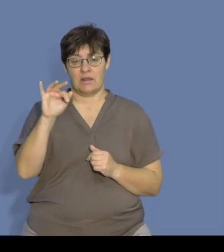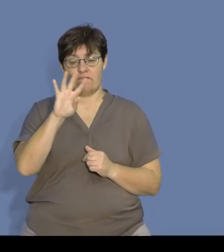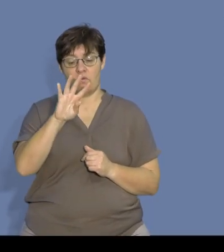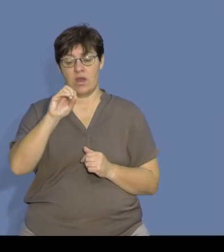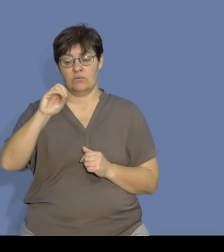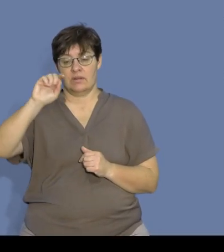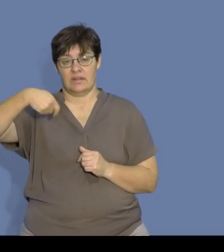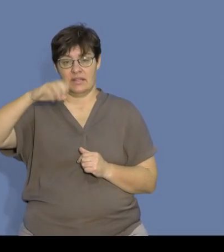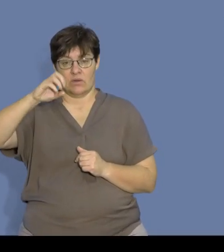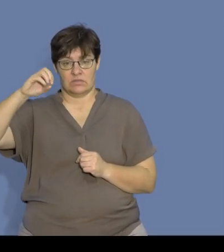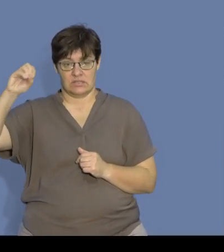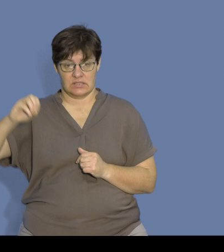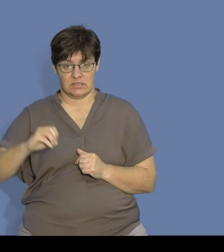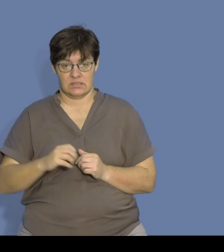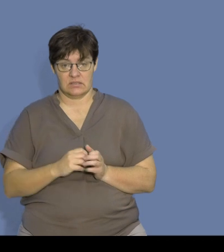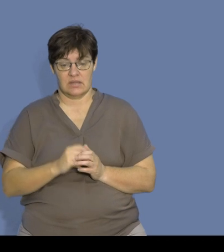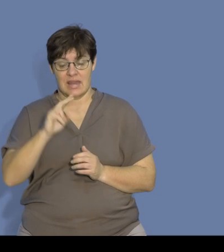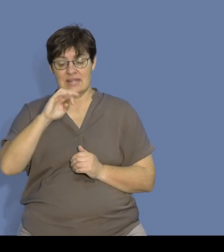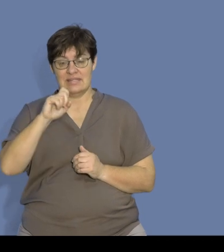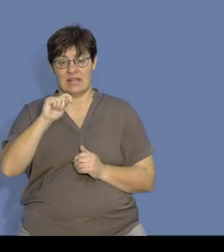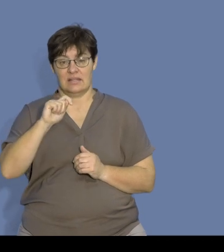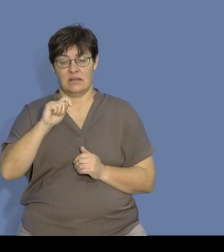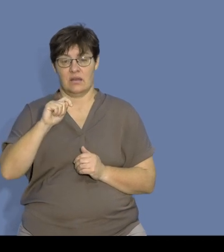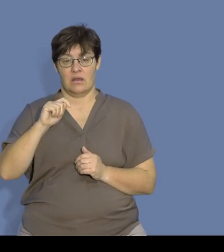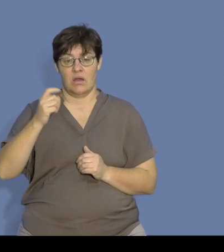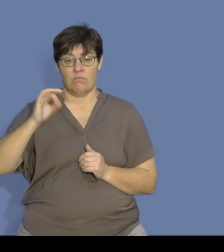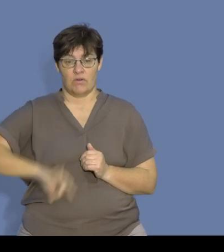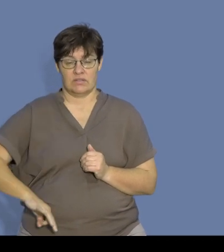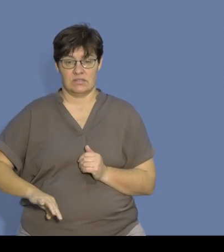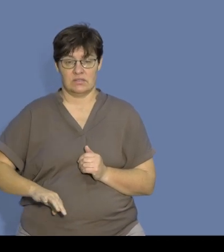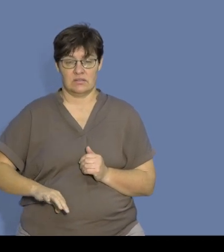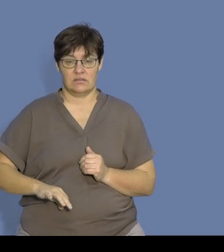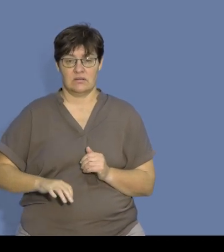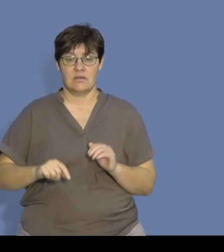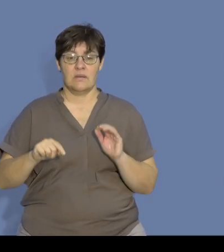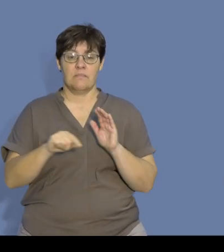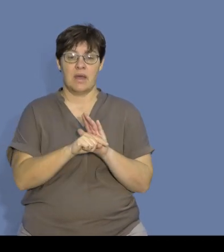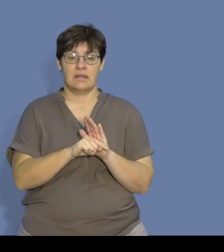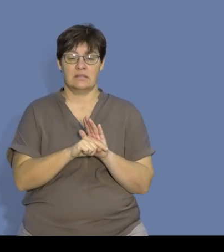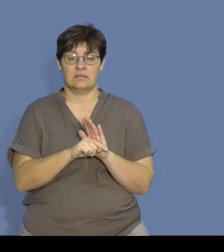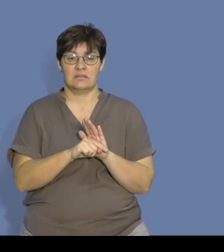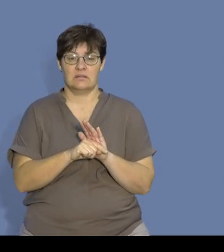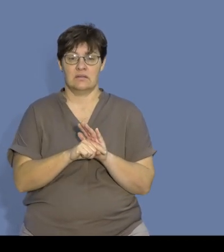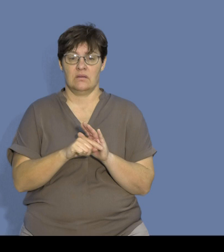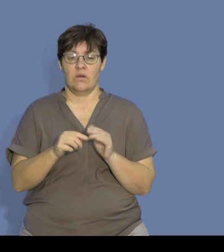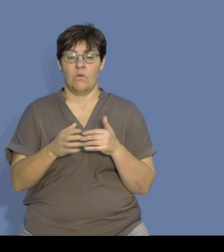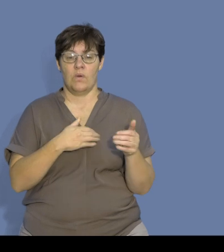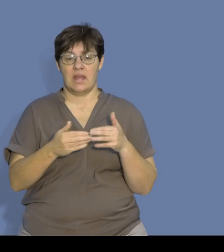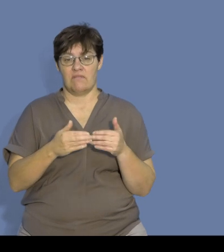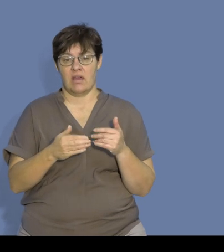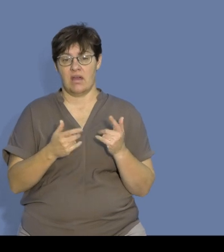1,400,000, my net profit, and minus whatever